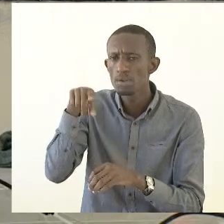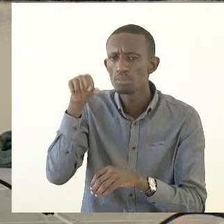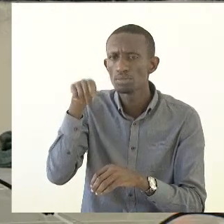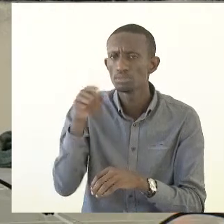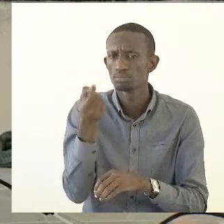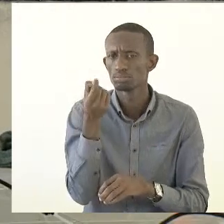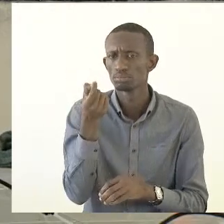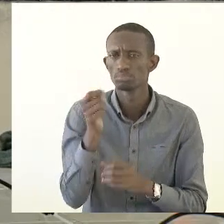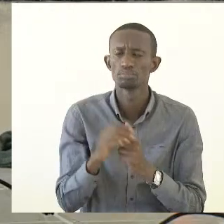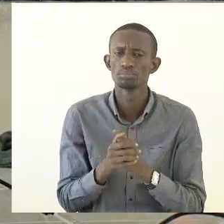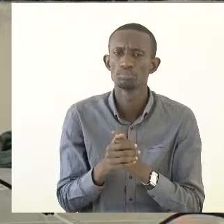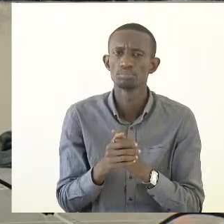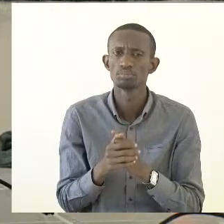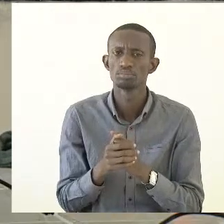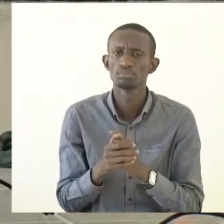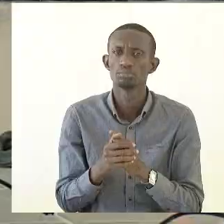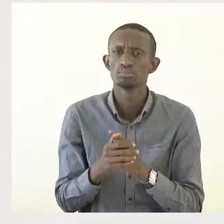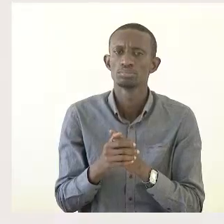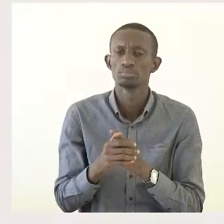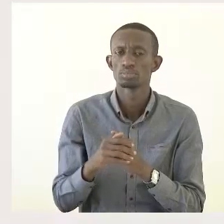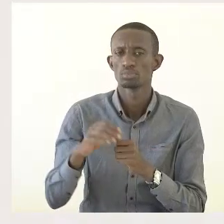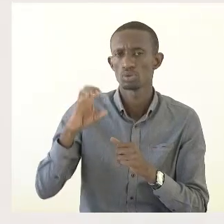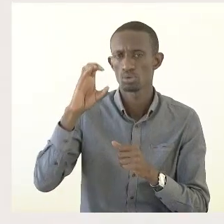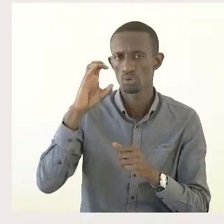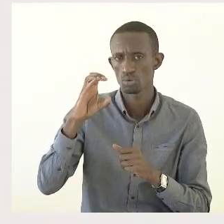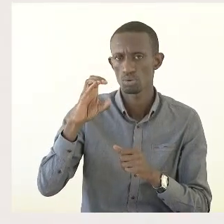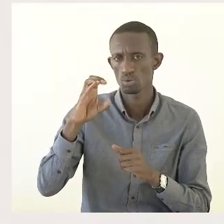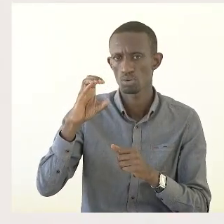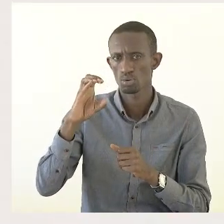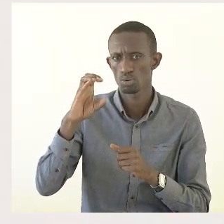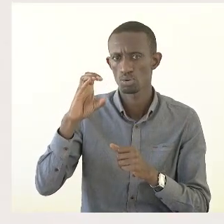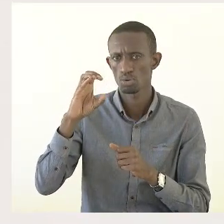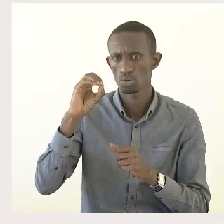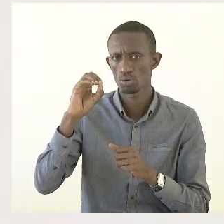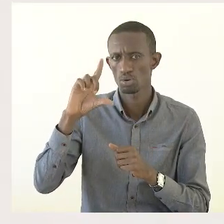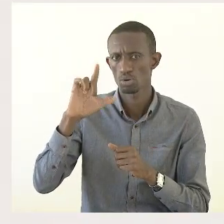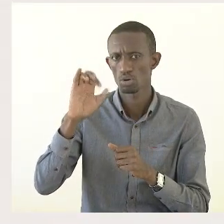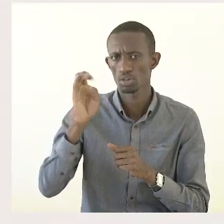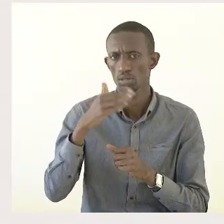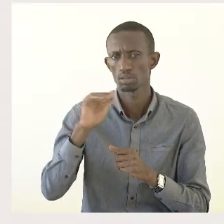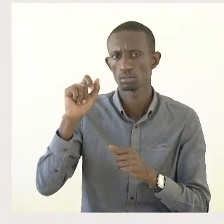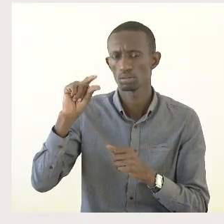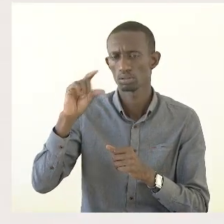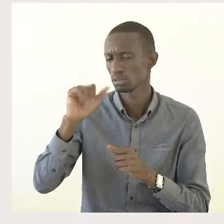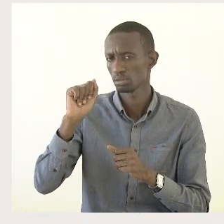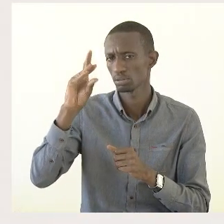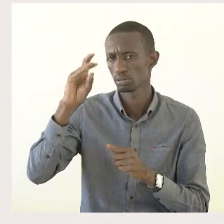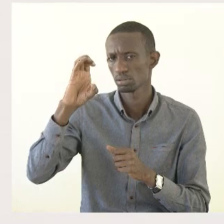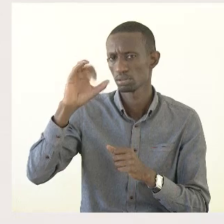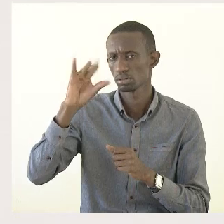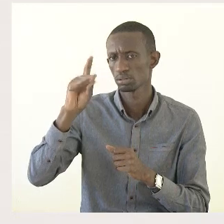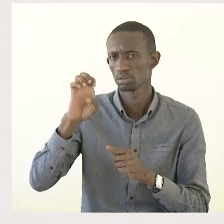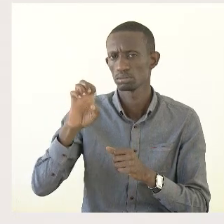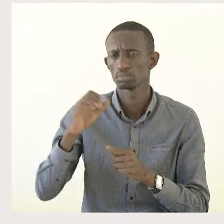drops of dilute hydrochloric acid, and then you boil. The question is, why do we have to